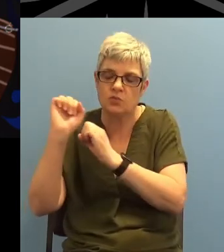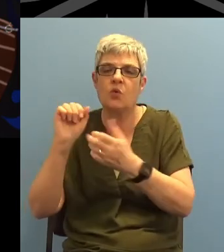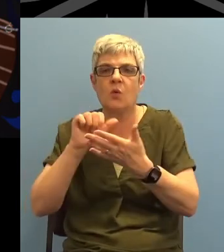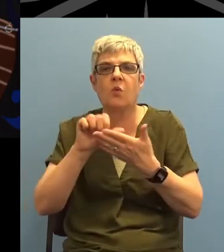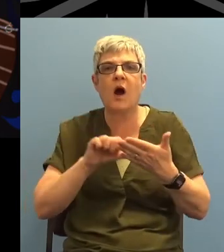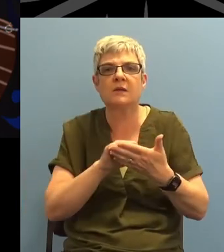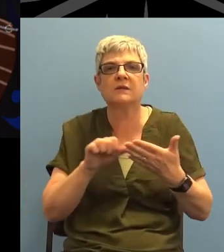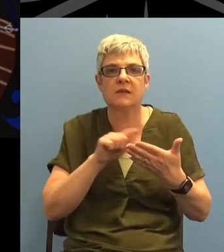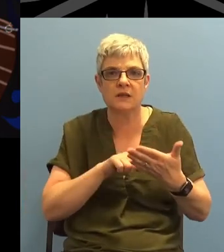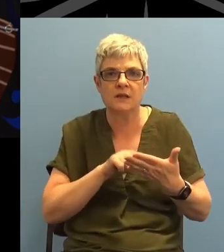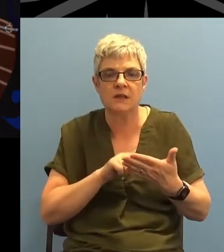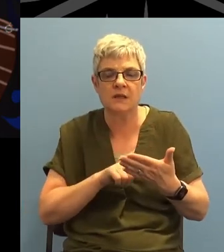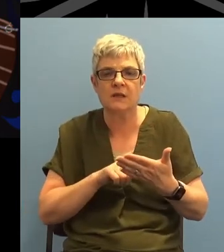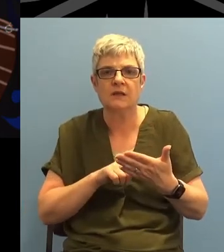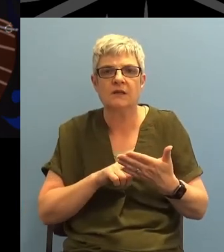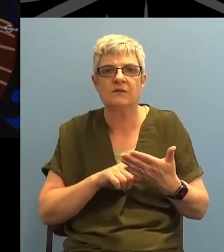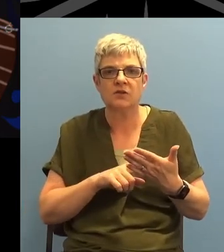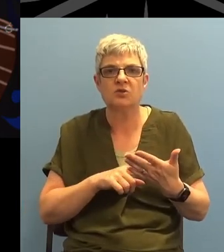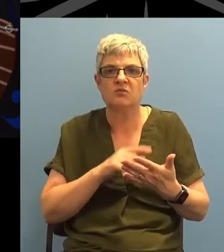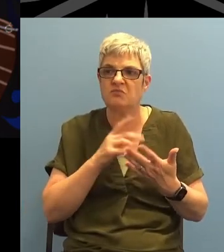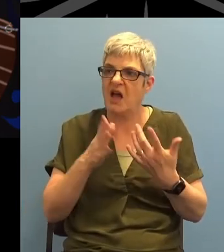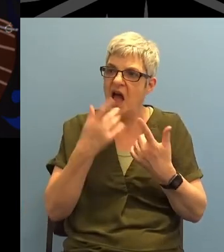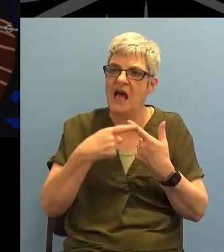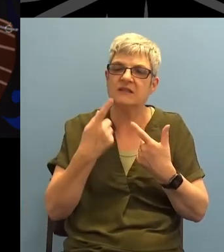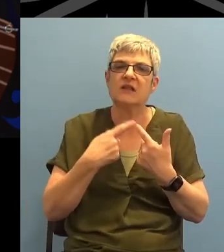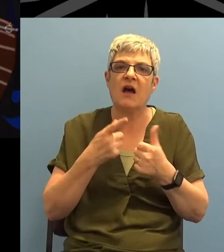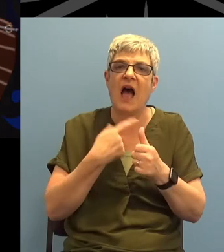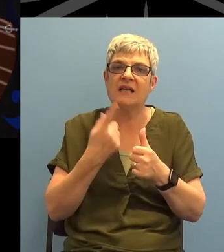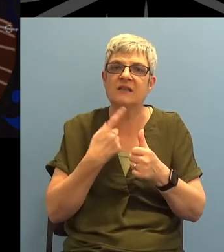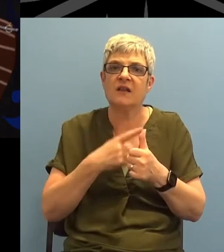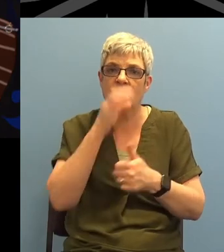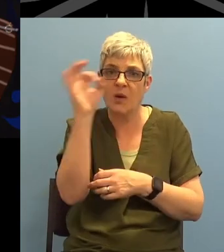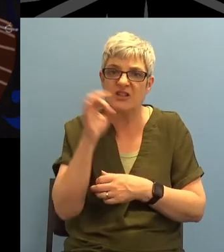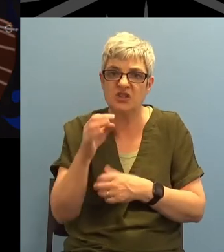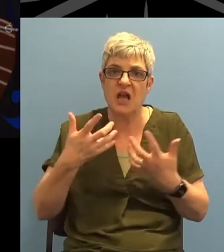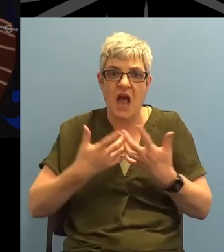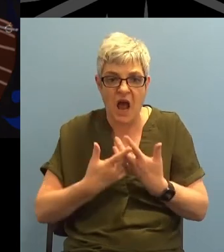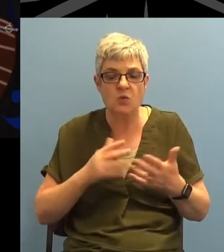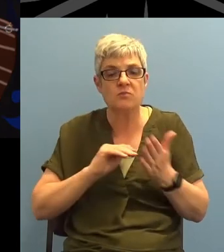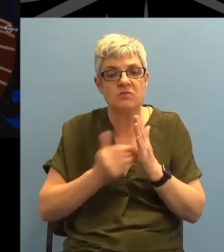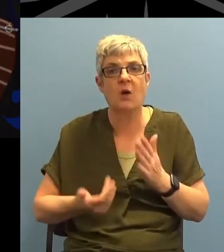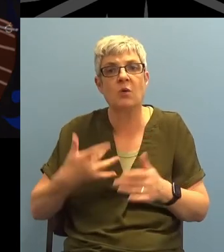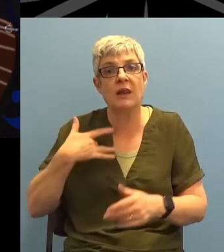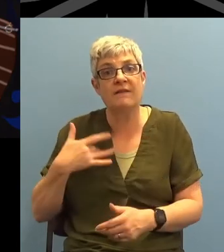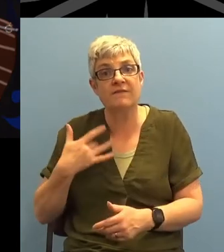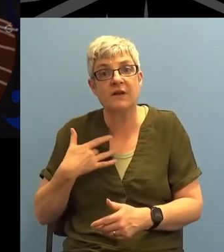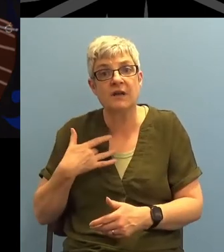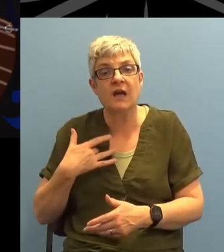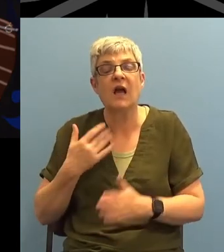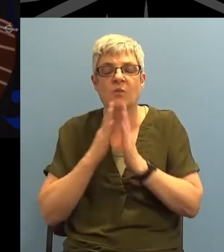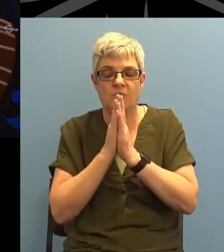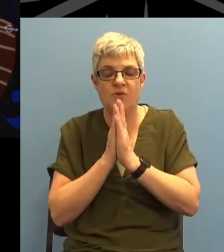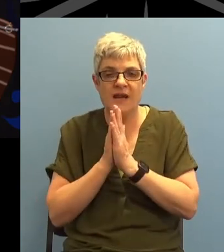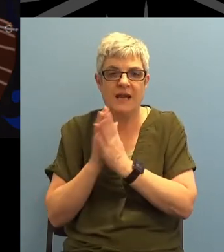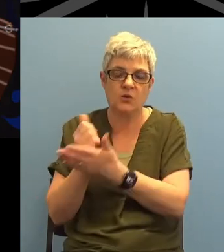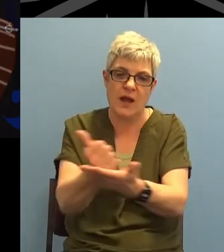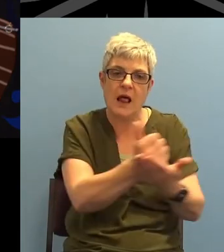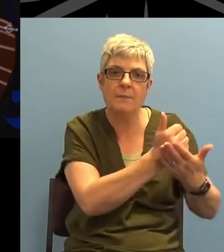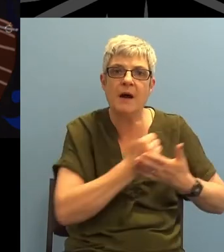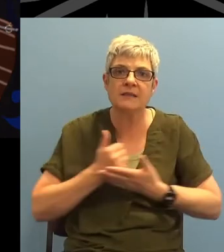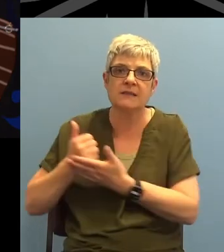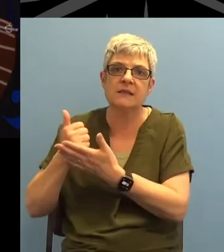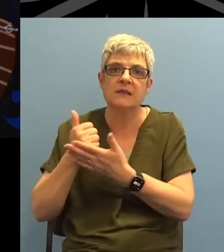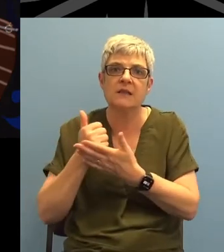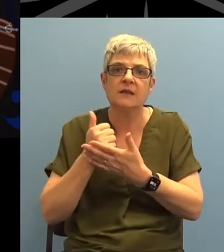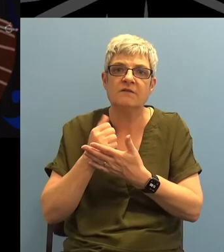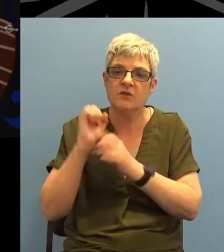answer that question, how shall we now live? And we pray that you'd help us to be guided by your